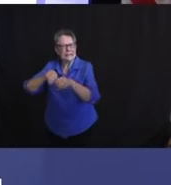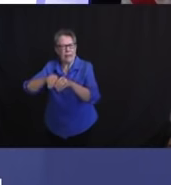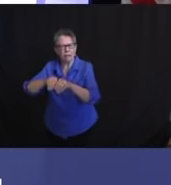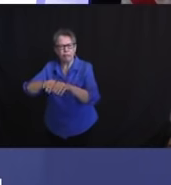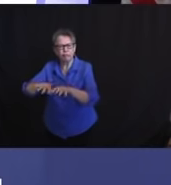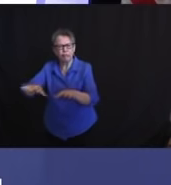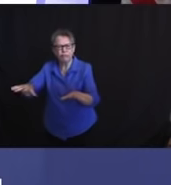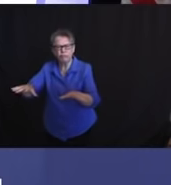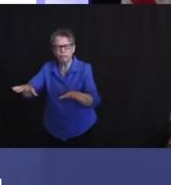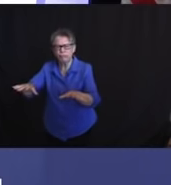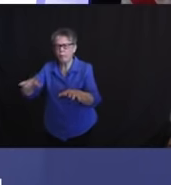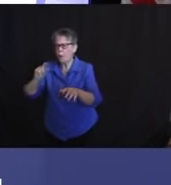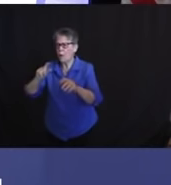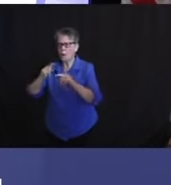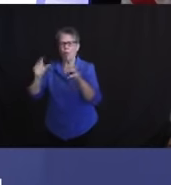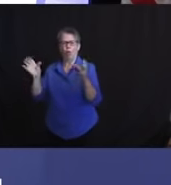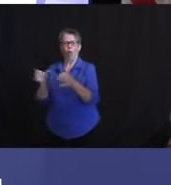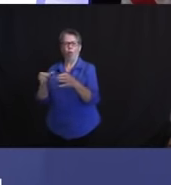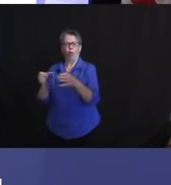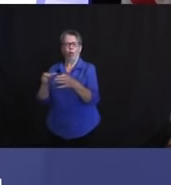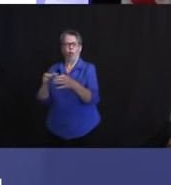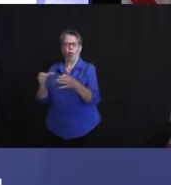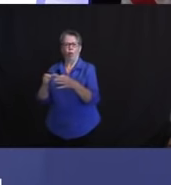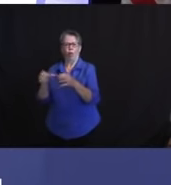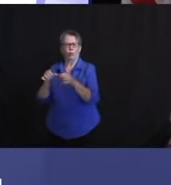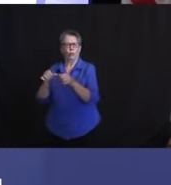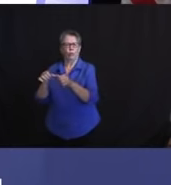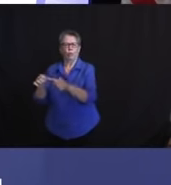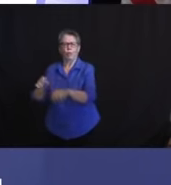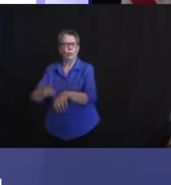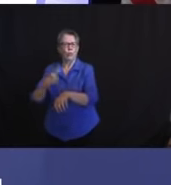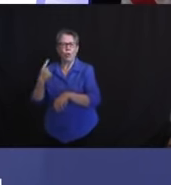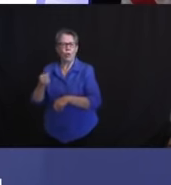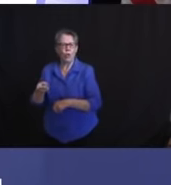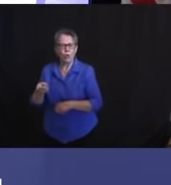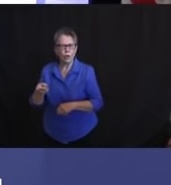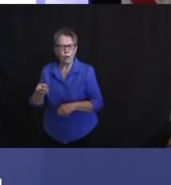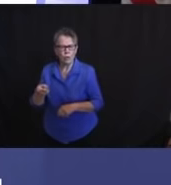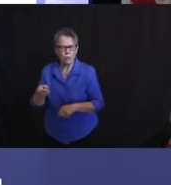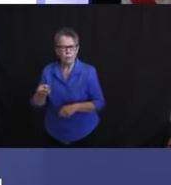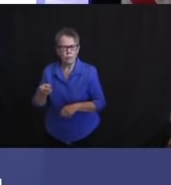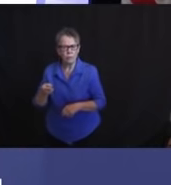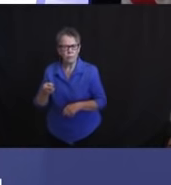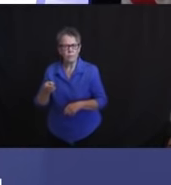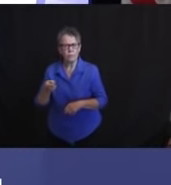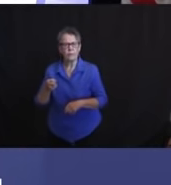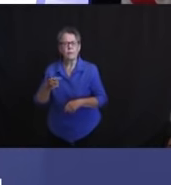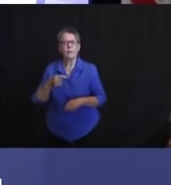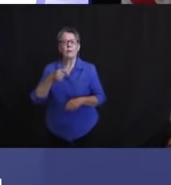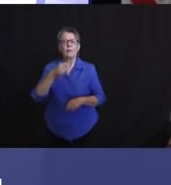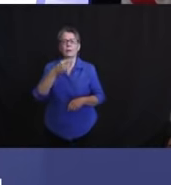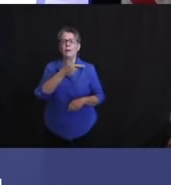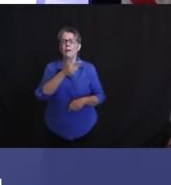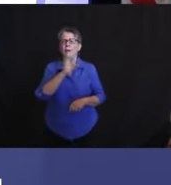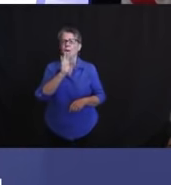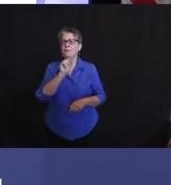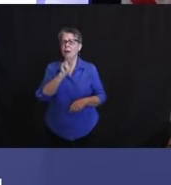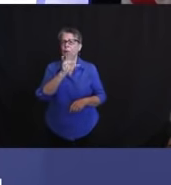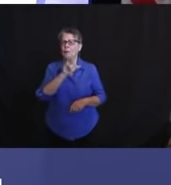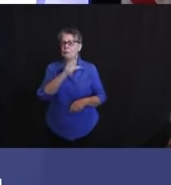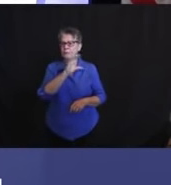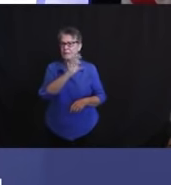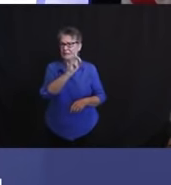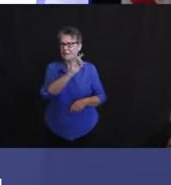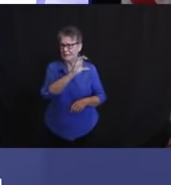action individuals could take at this time. The more an individual interacts with others and the longer that interaction, the higher the